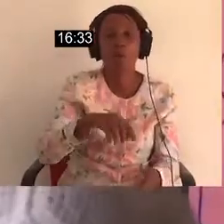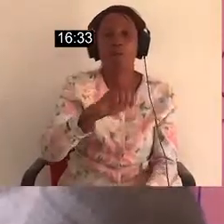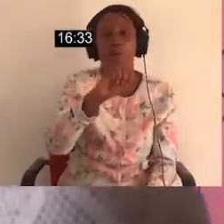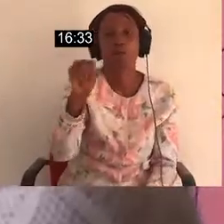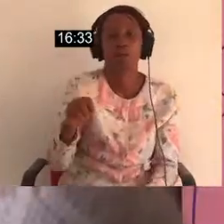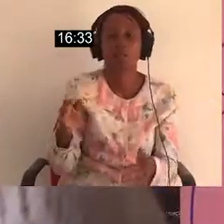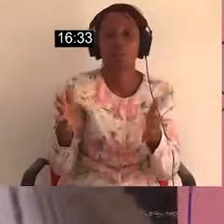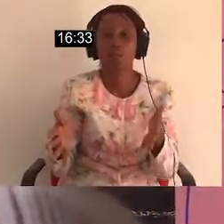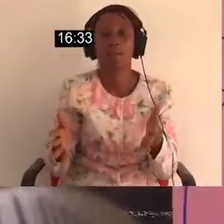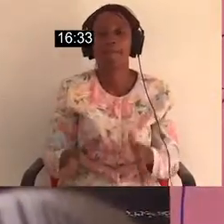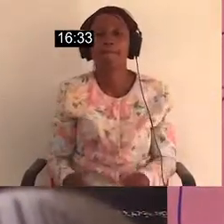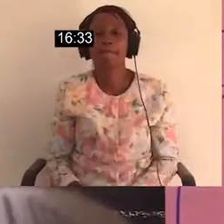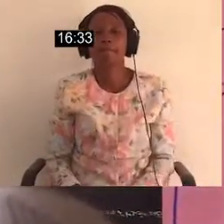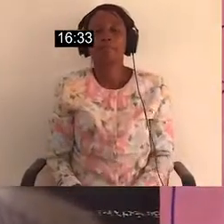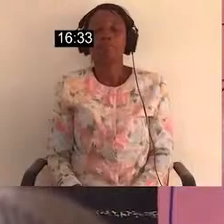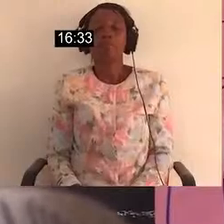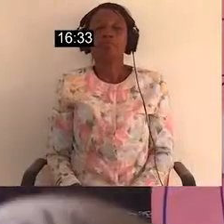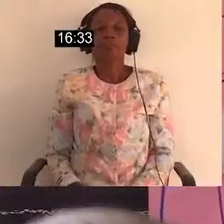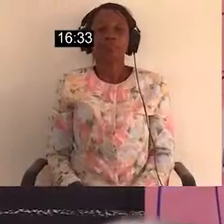Now,